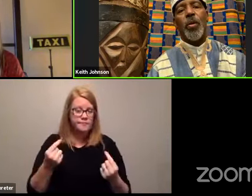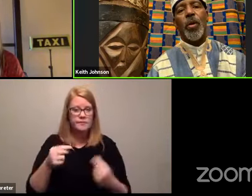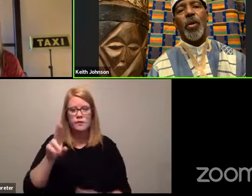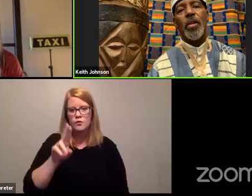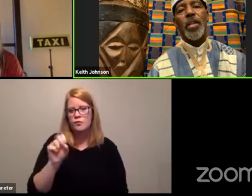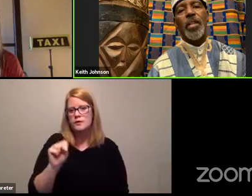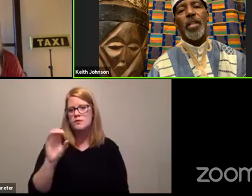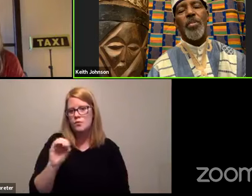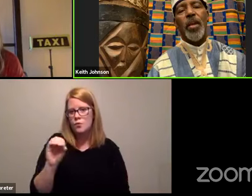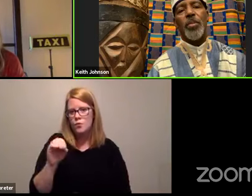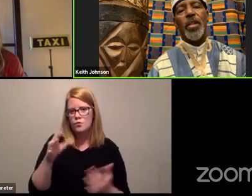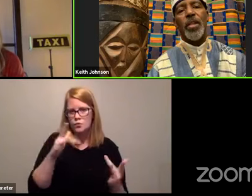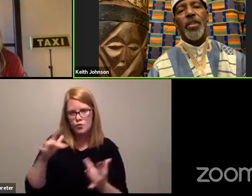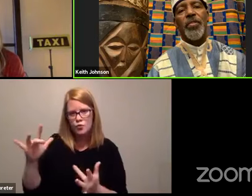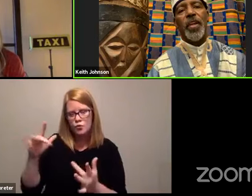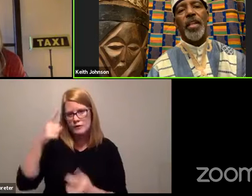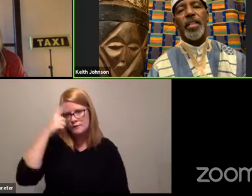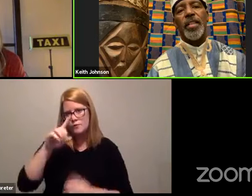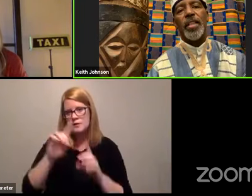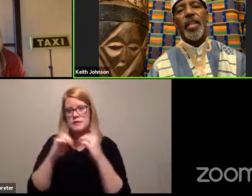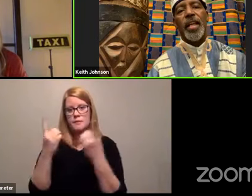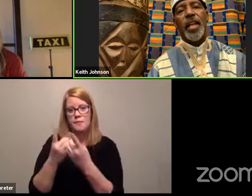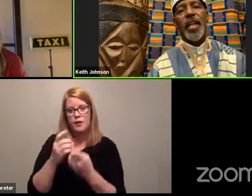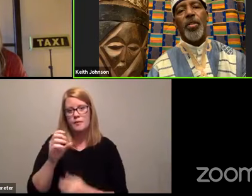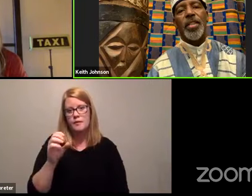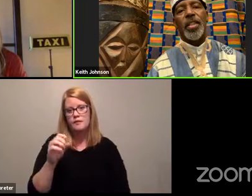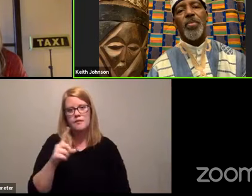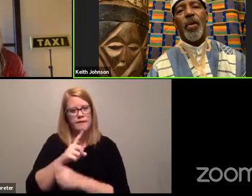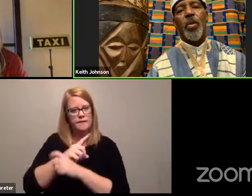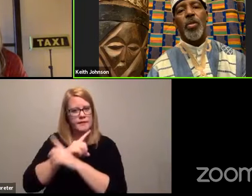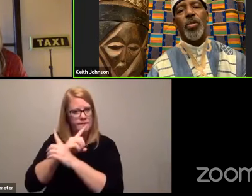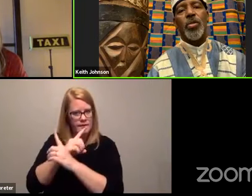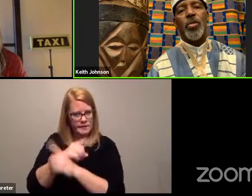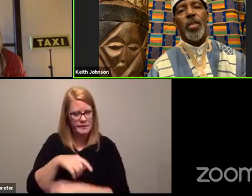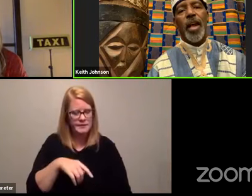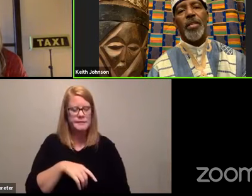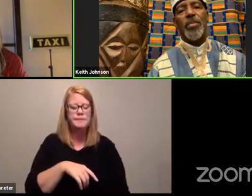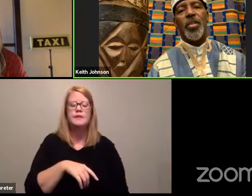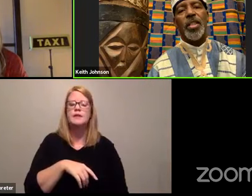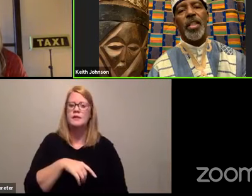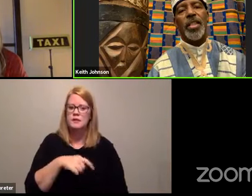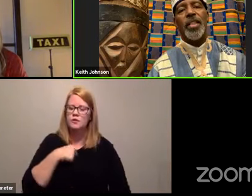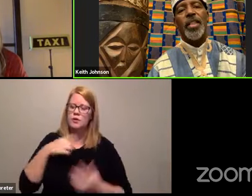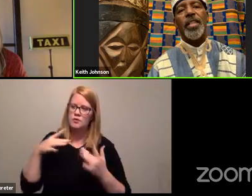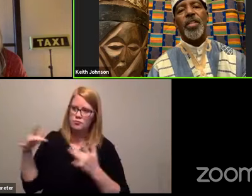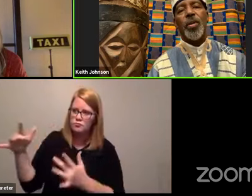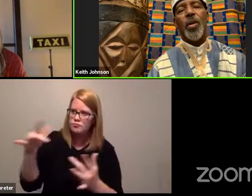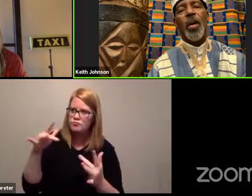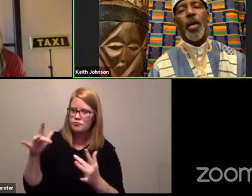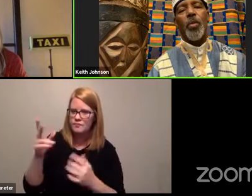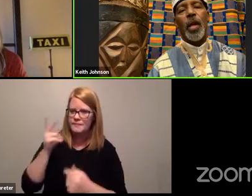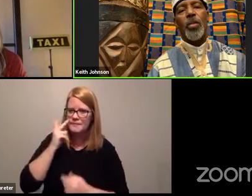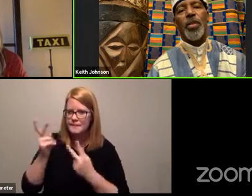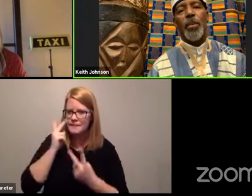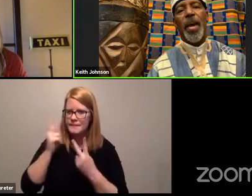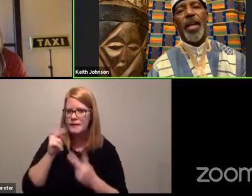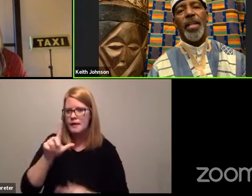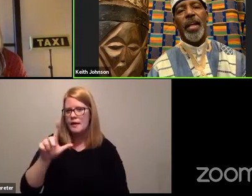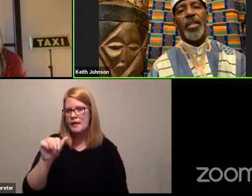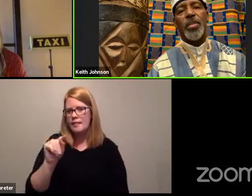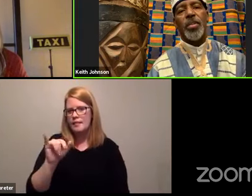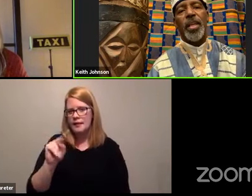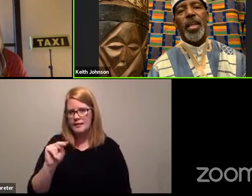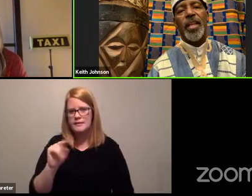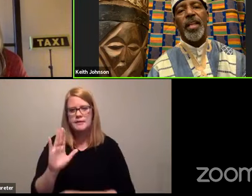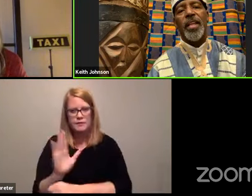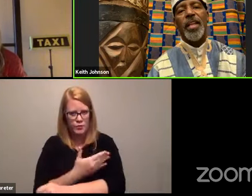tours for the Department of Defense, and I was exposed to Latin music. So I worked with a band